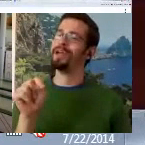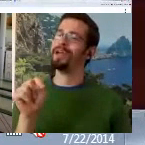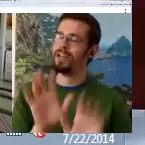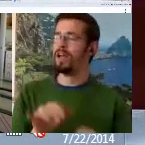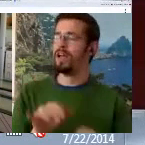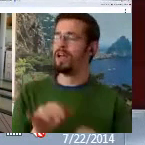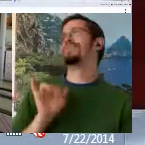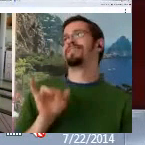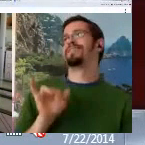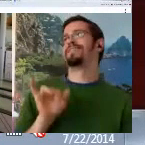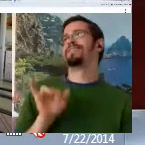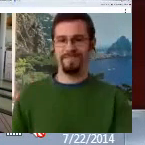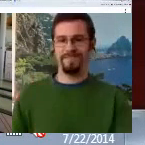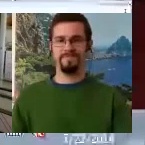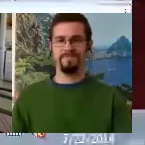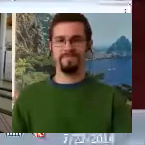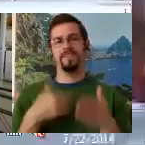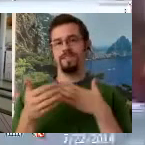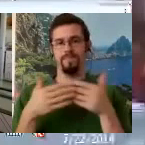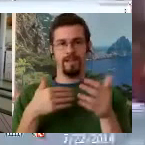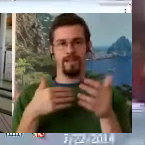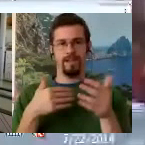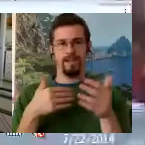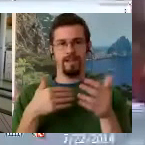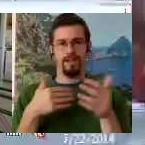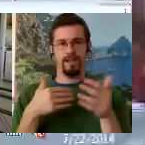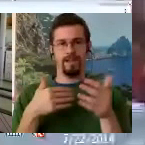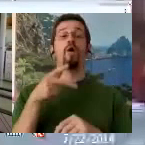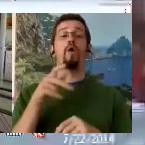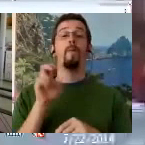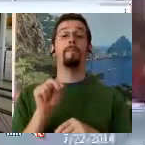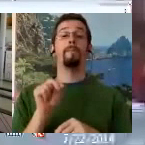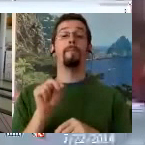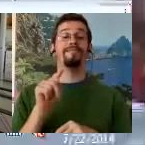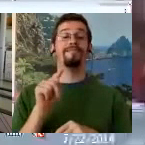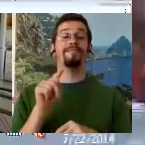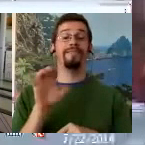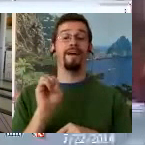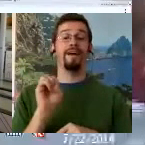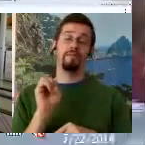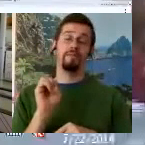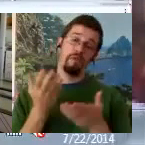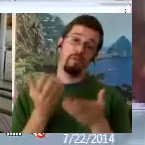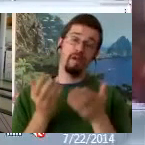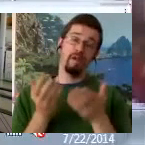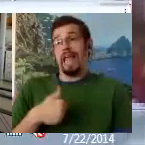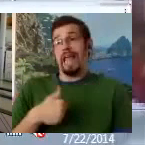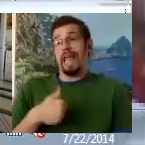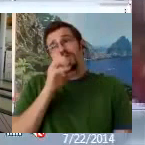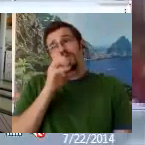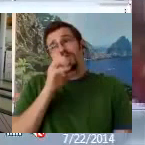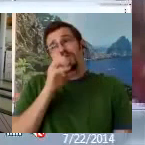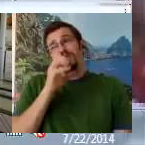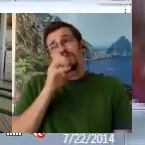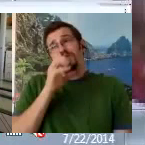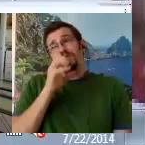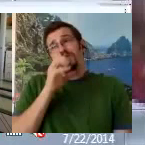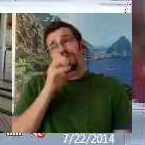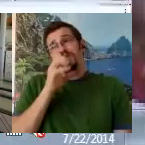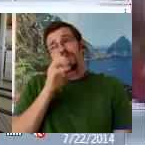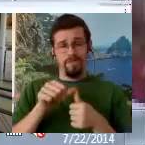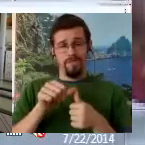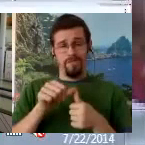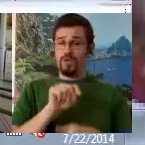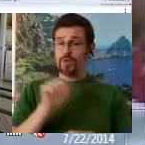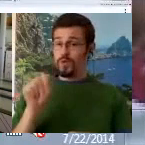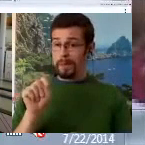Doesn't matter who did it. The point is, if we called it OpenType, it actually might, I'm an older person who remember the days when TrueType was